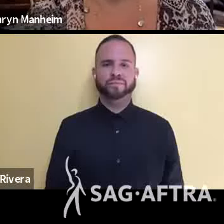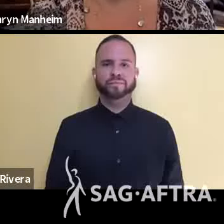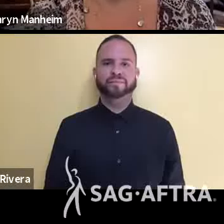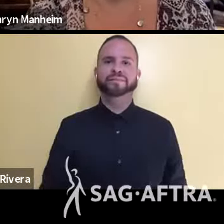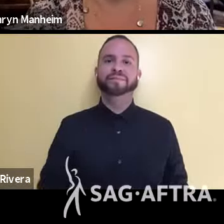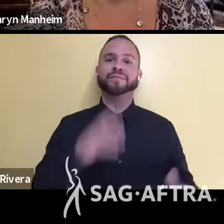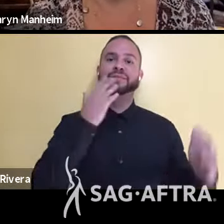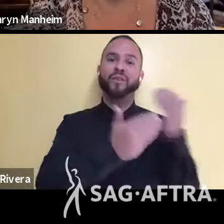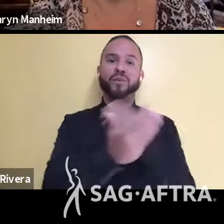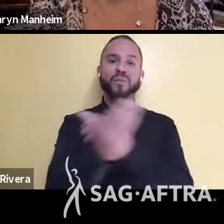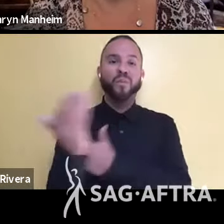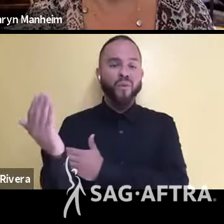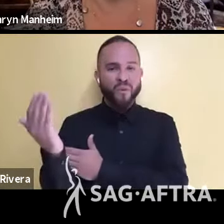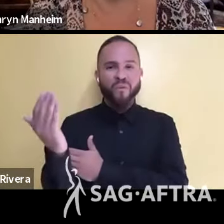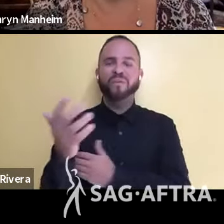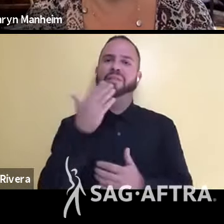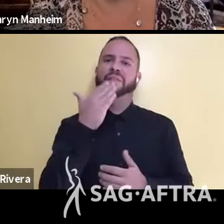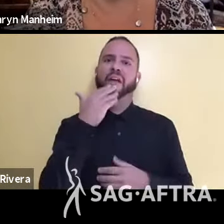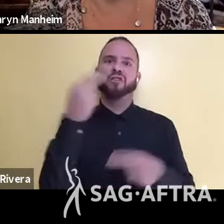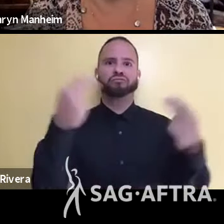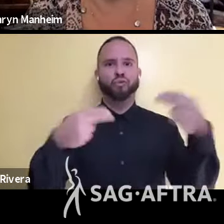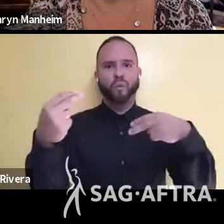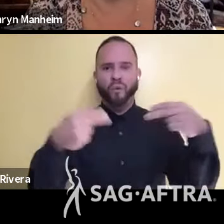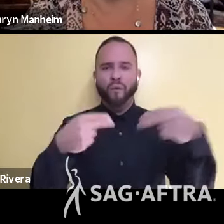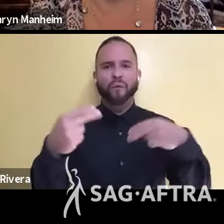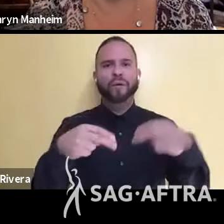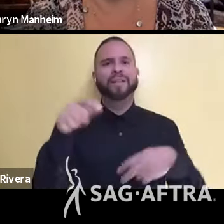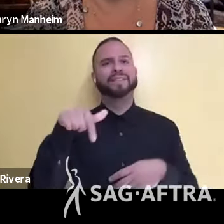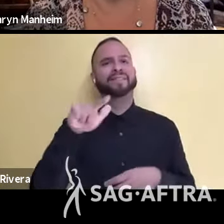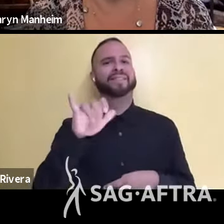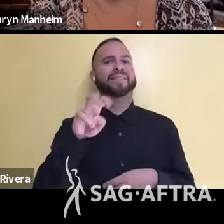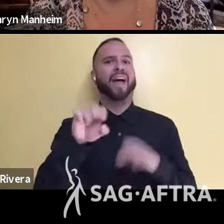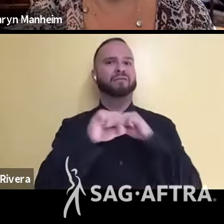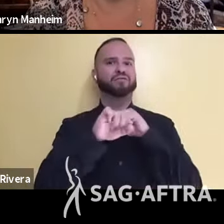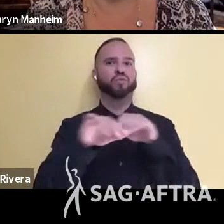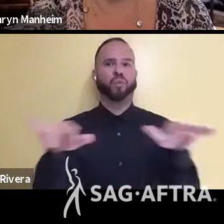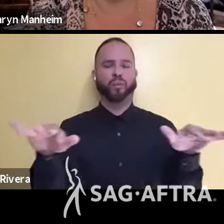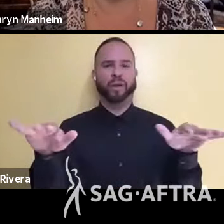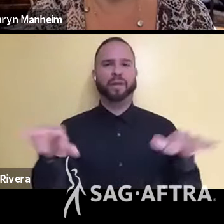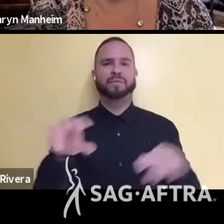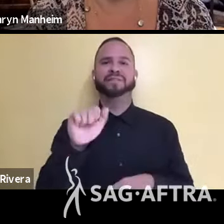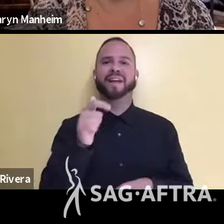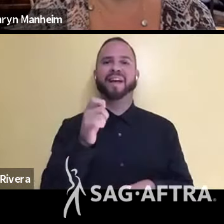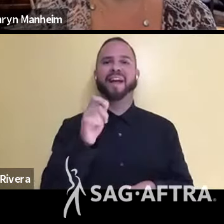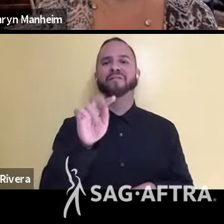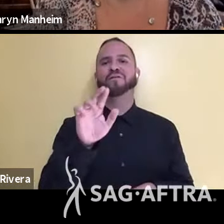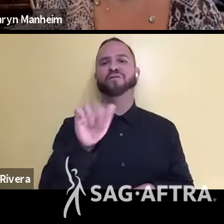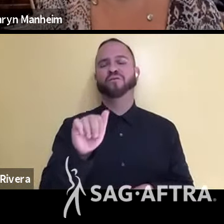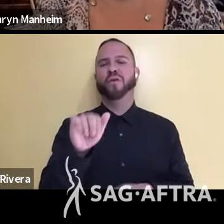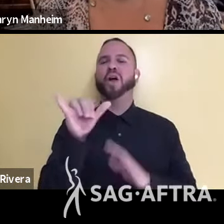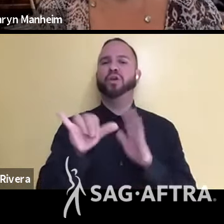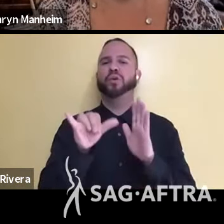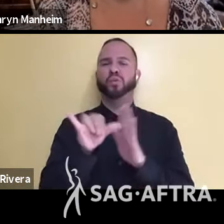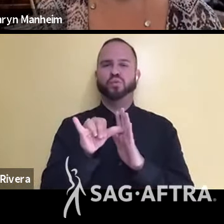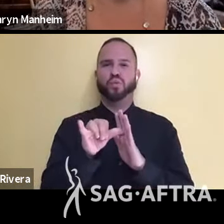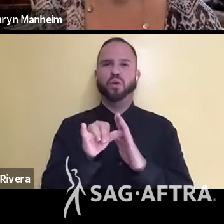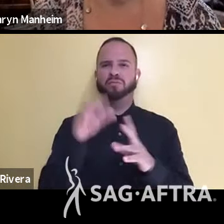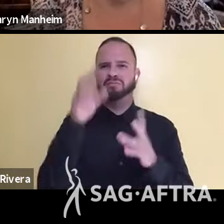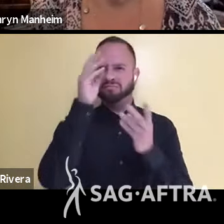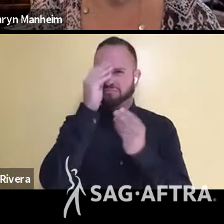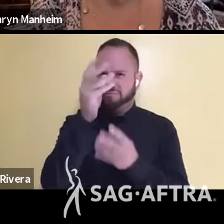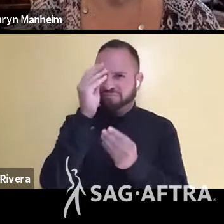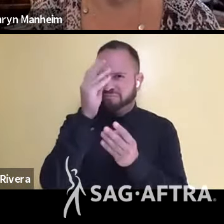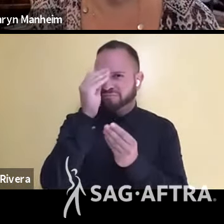Good morning, everyone. Thank you for joining us on this live stream at SAG-AFTRA on YouTube. To stay informed about our live stream